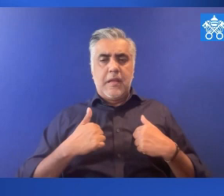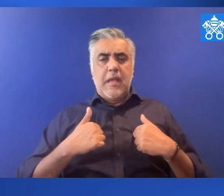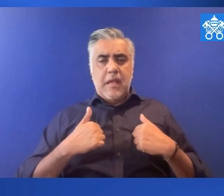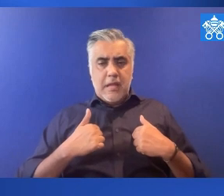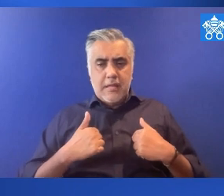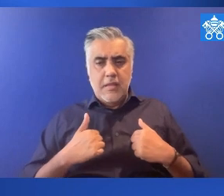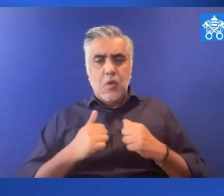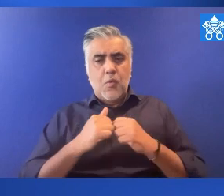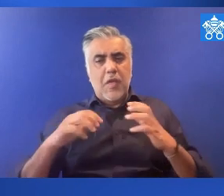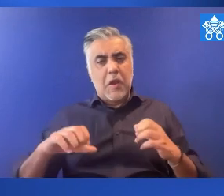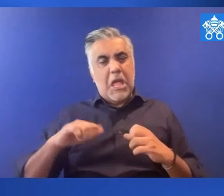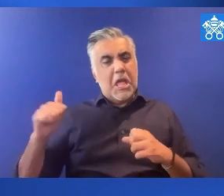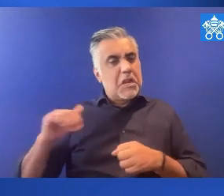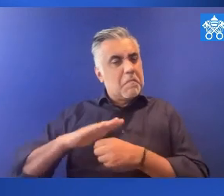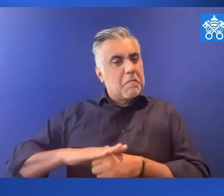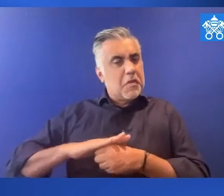to fill me